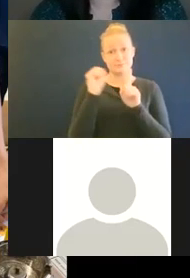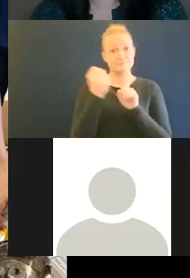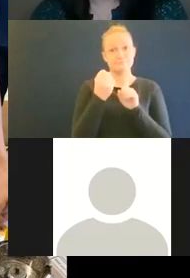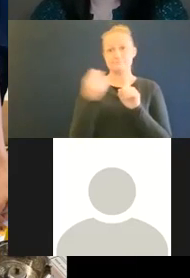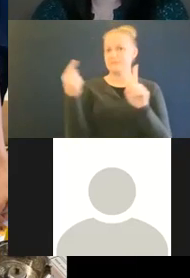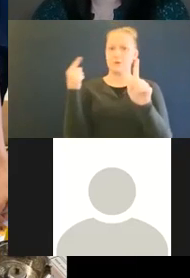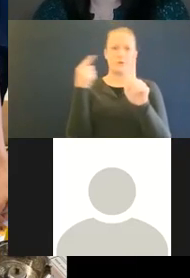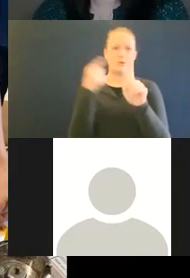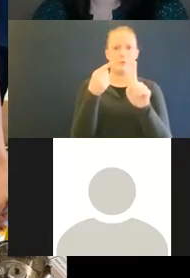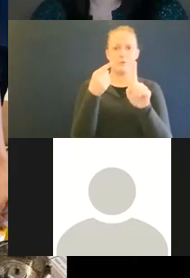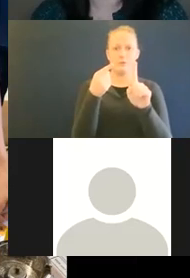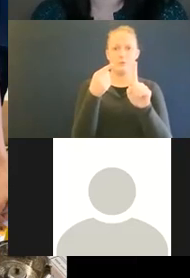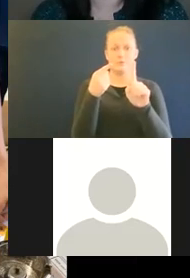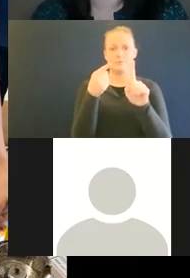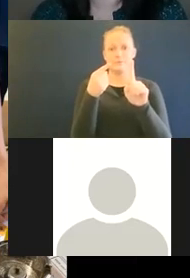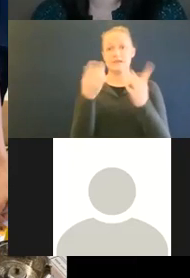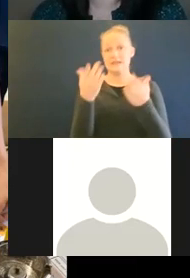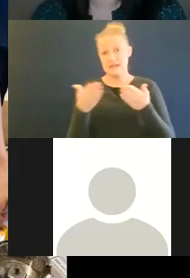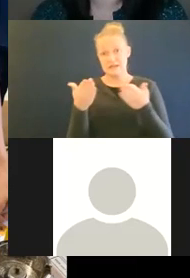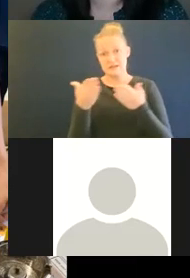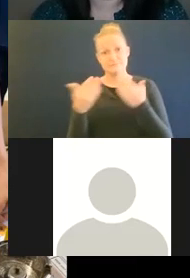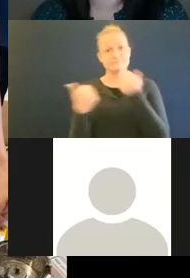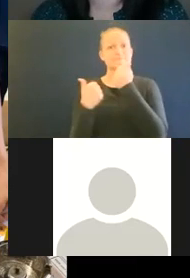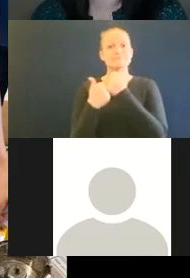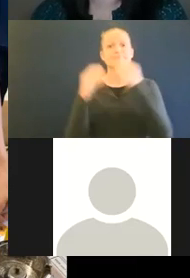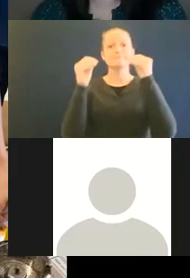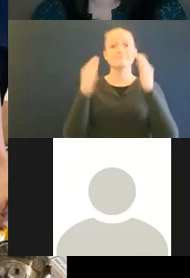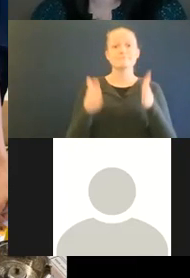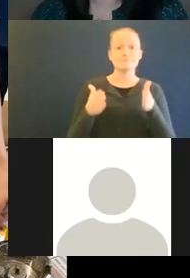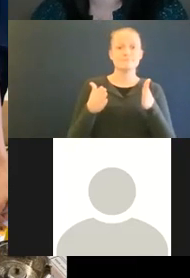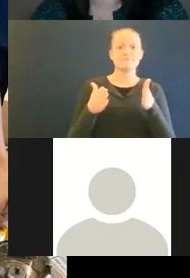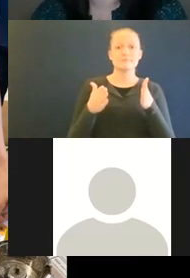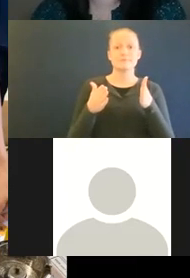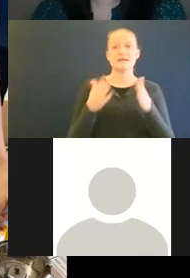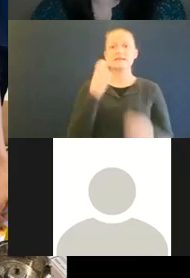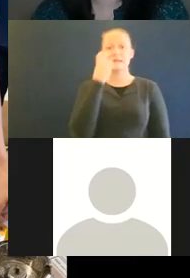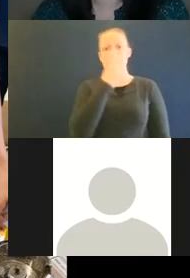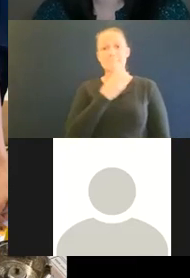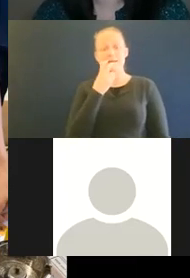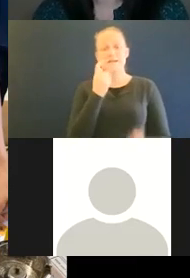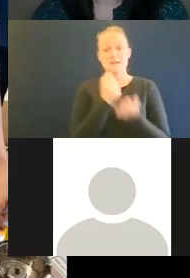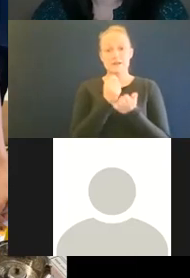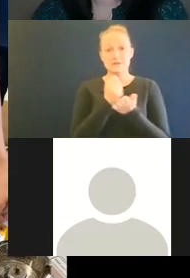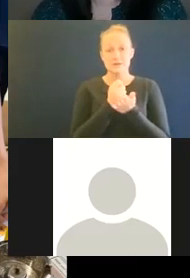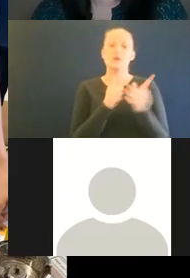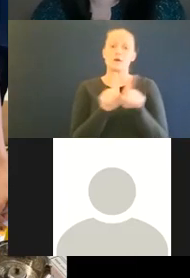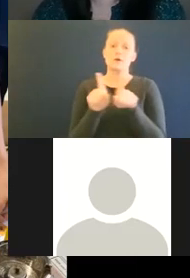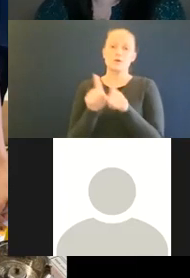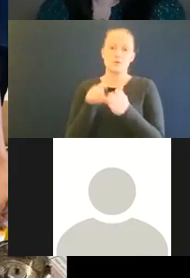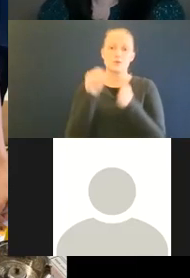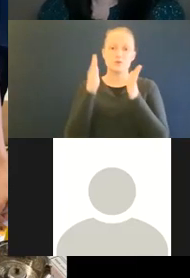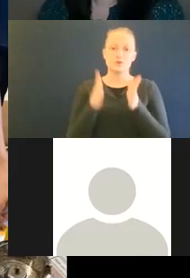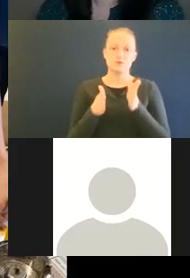major roles as HE specialists, is supporting teachers and speech therapists and the students, of course, with